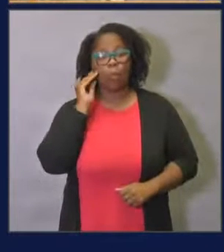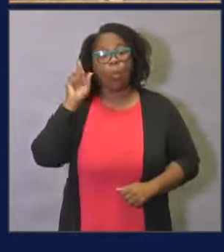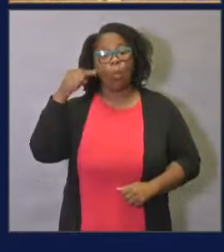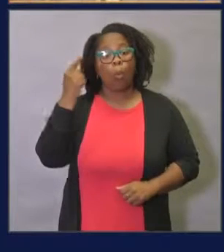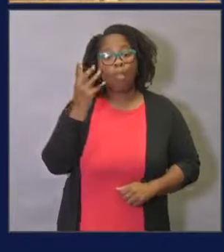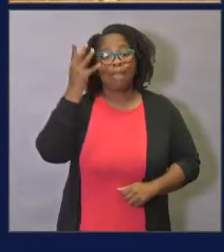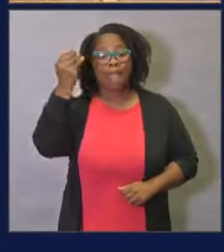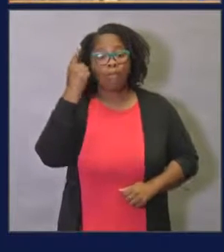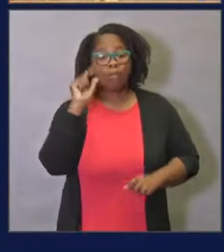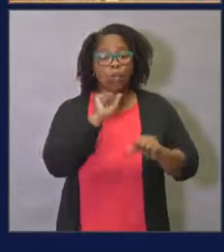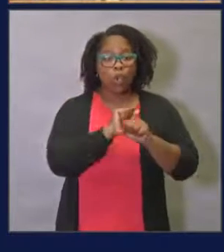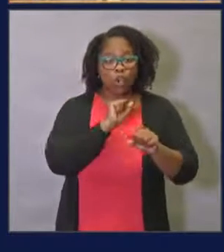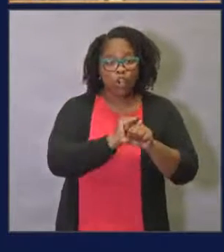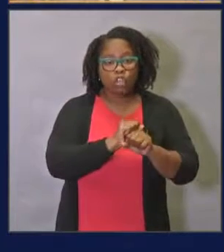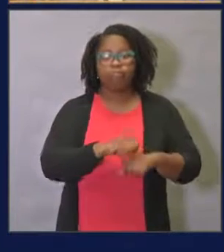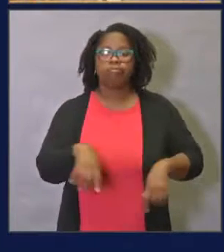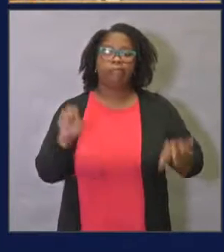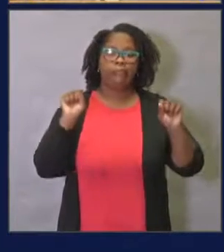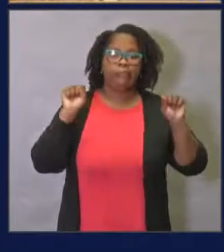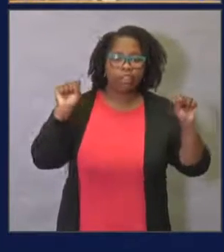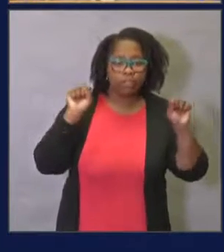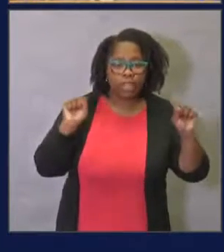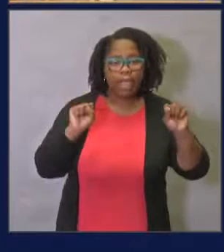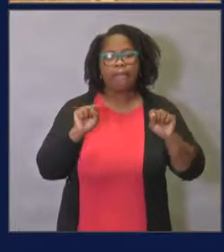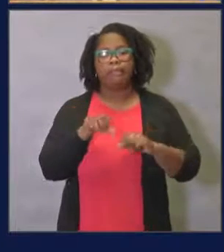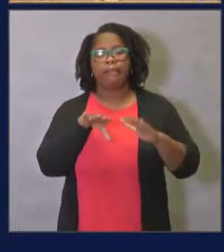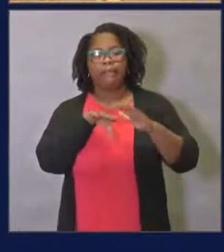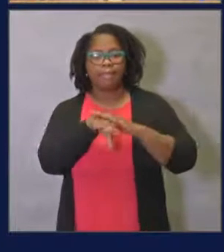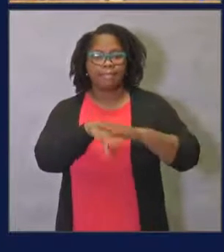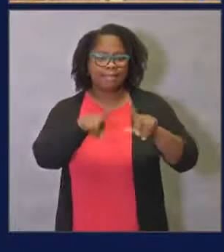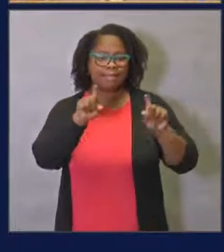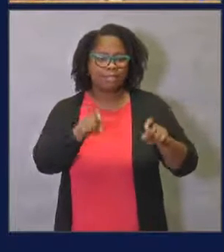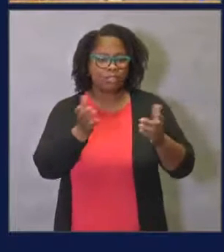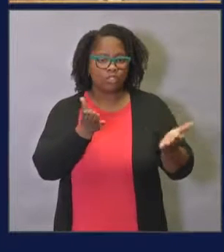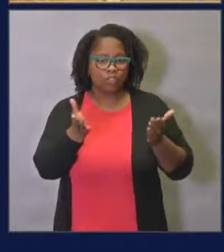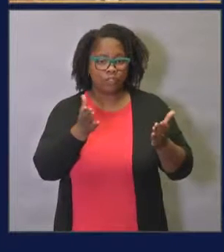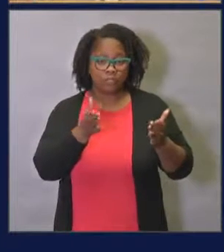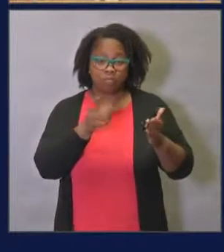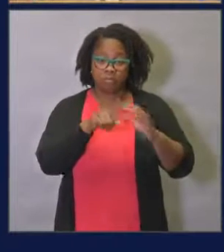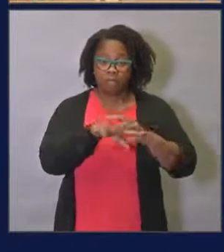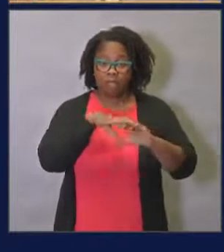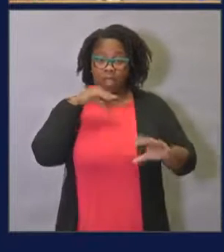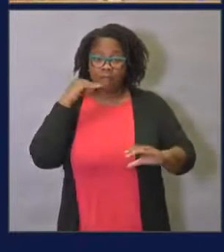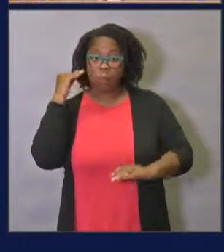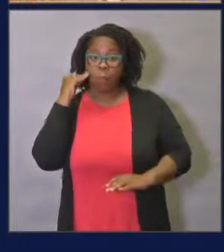for work, exercise, or essential services. When you do leave your home,